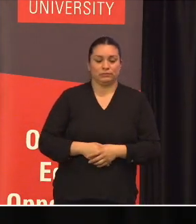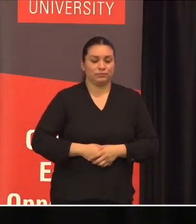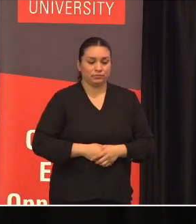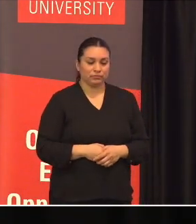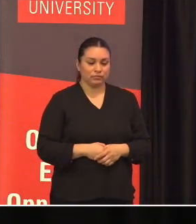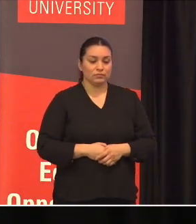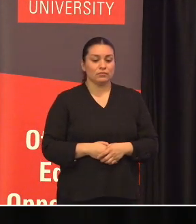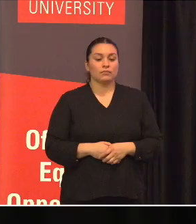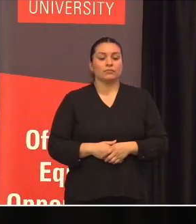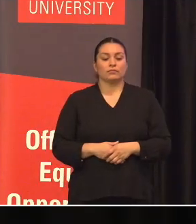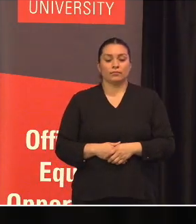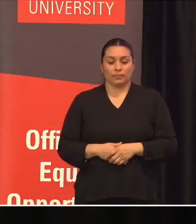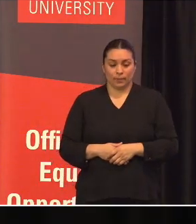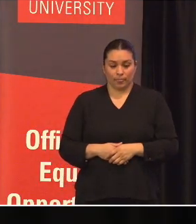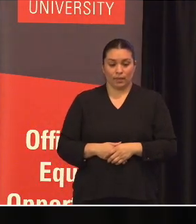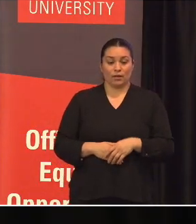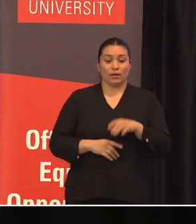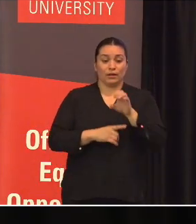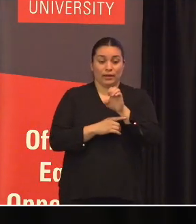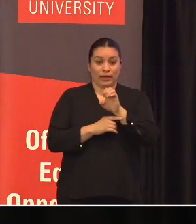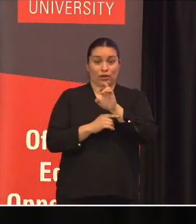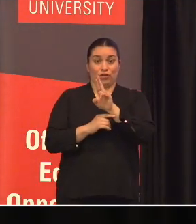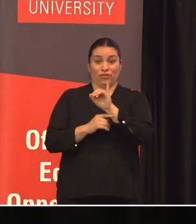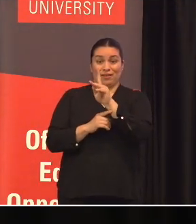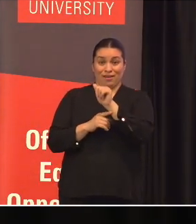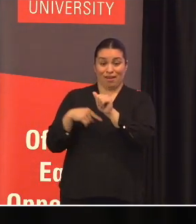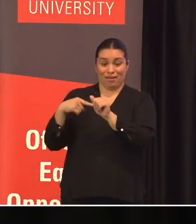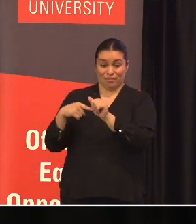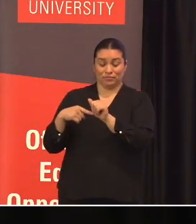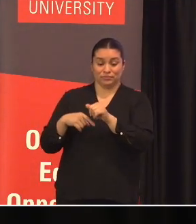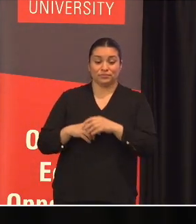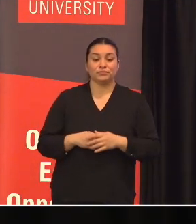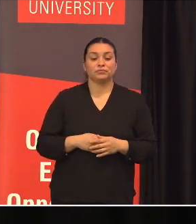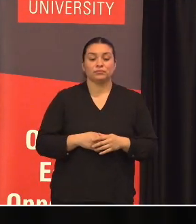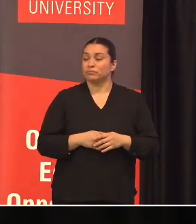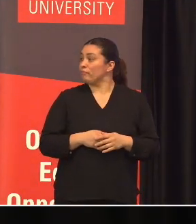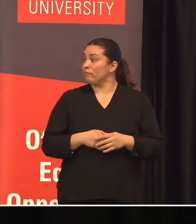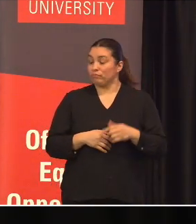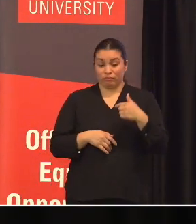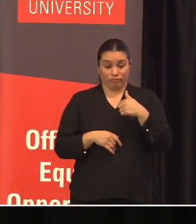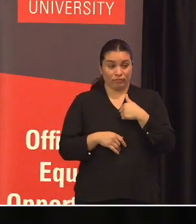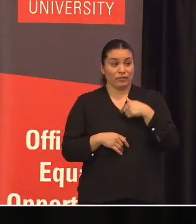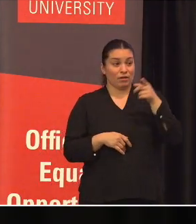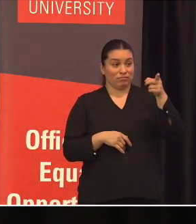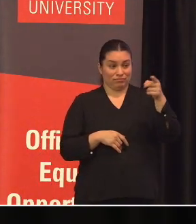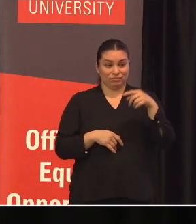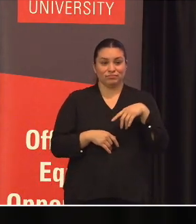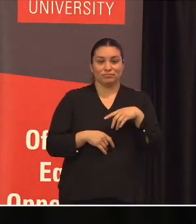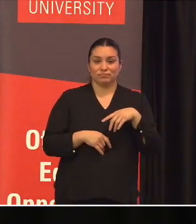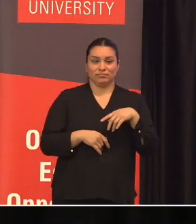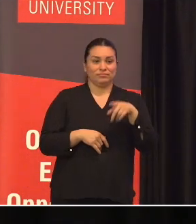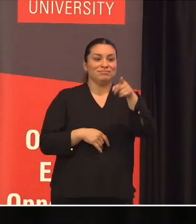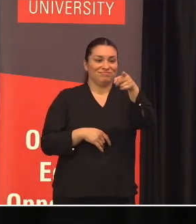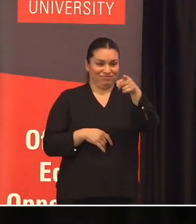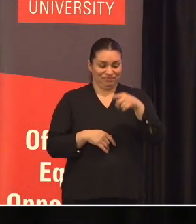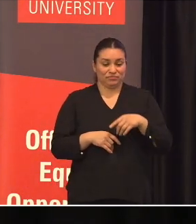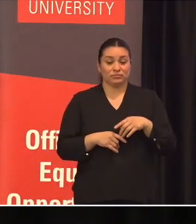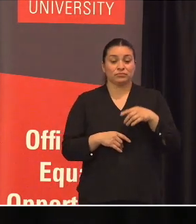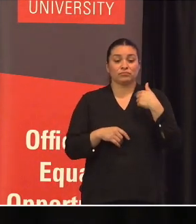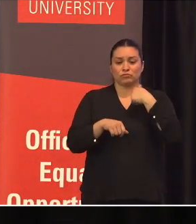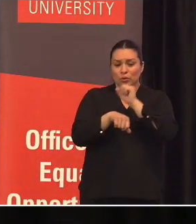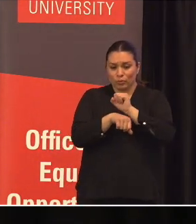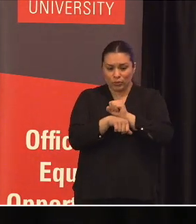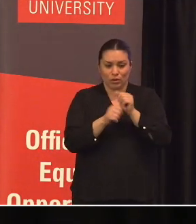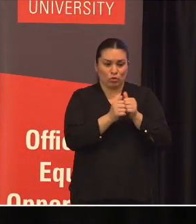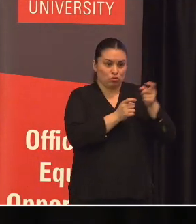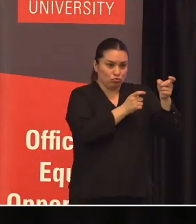of Sciences, and I actually work with donors instead of students. And so one of the things that we do is send out a lot of print materials to our board and